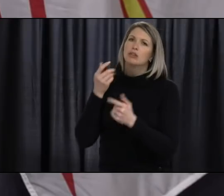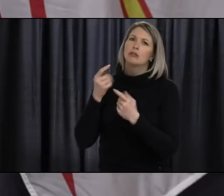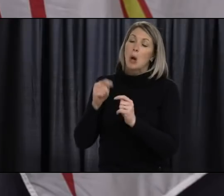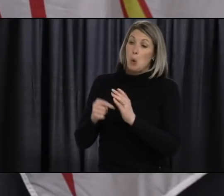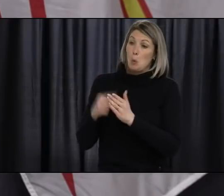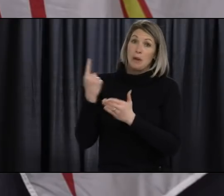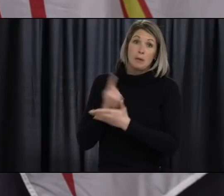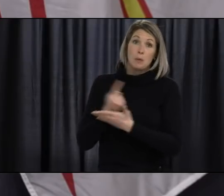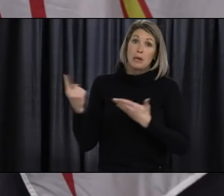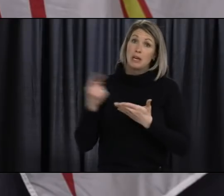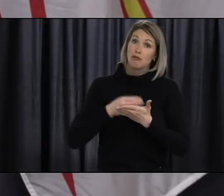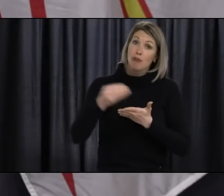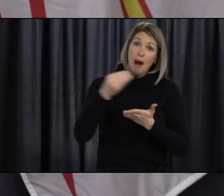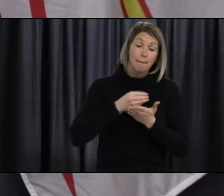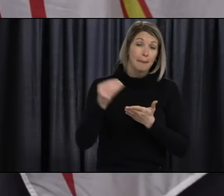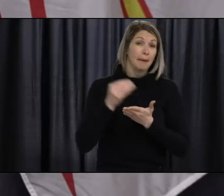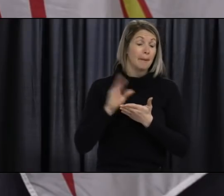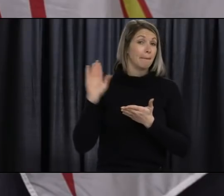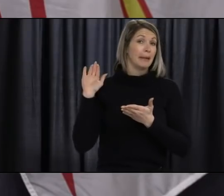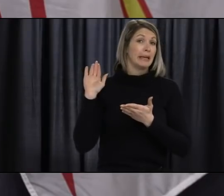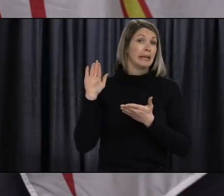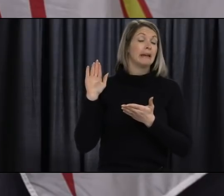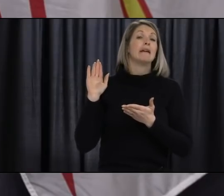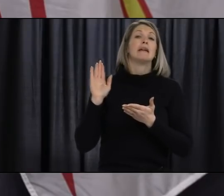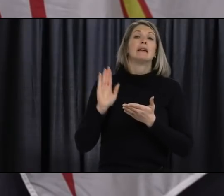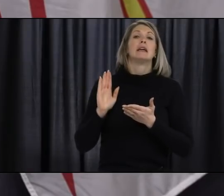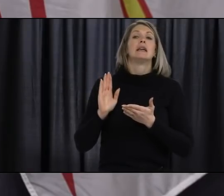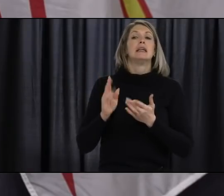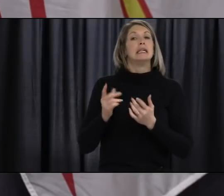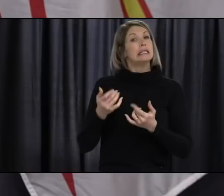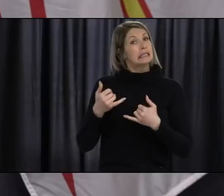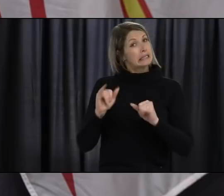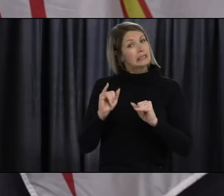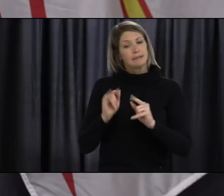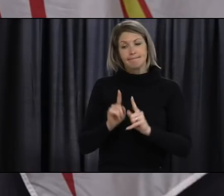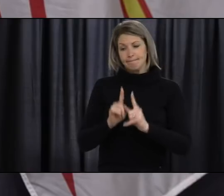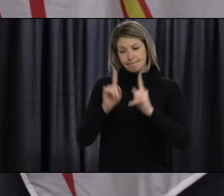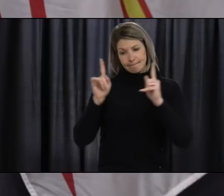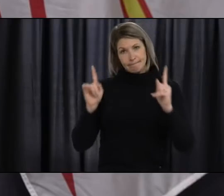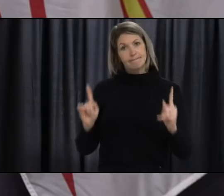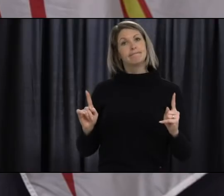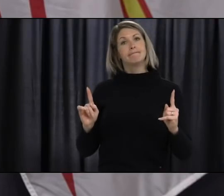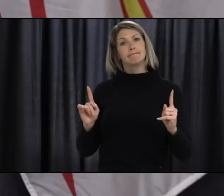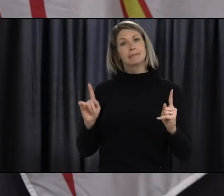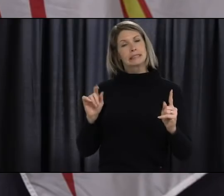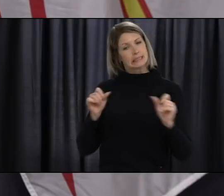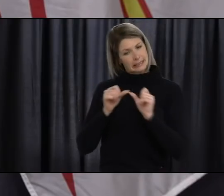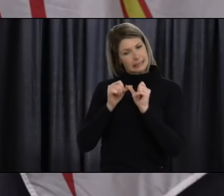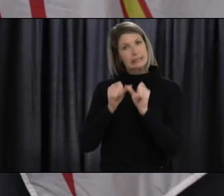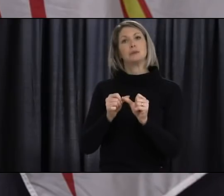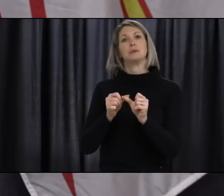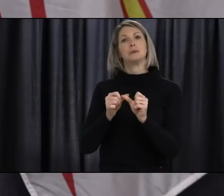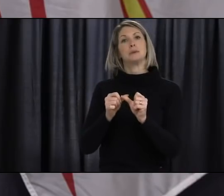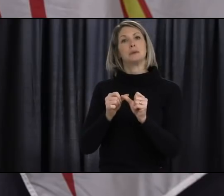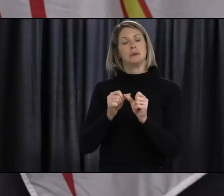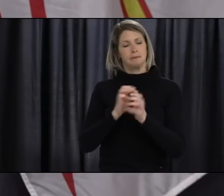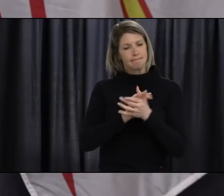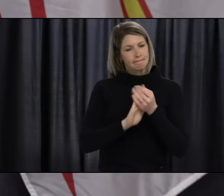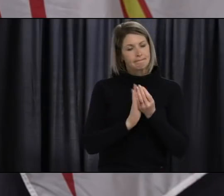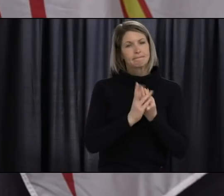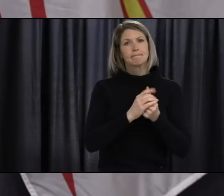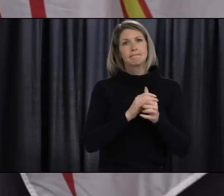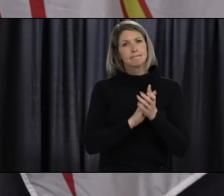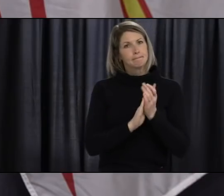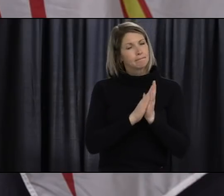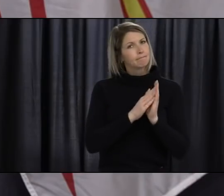go out for essentials once a week. Maintain a safe physical distance from others. Wash your hands often